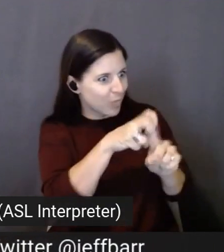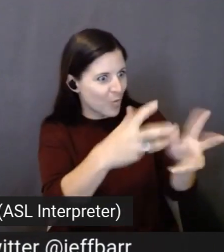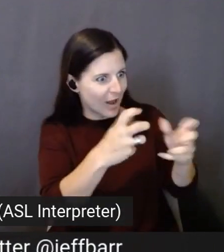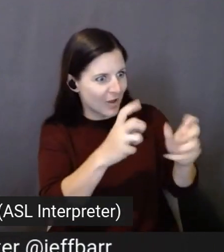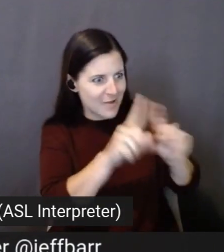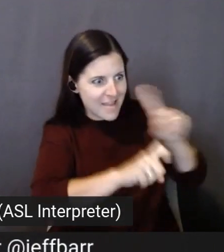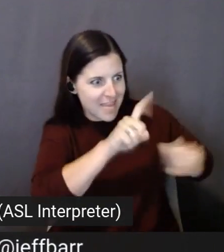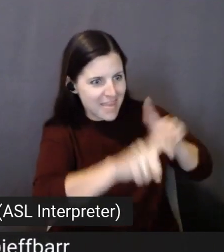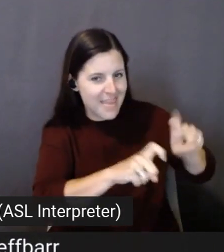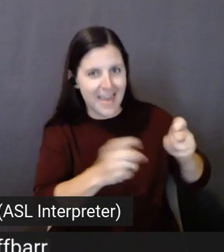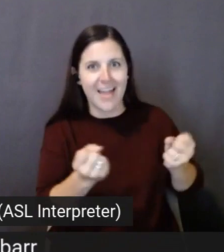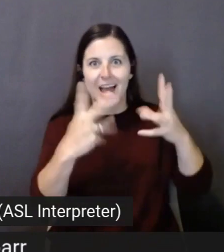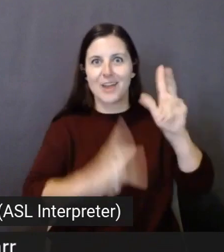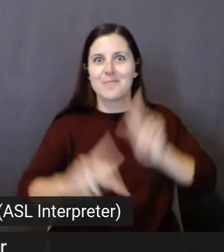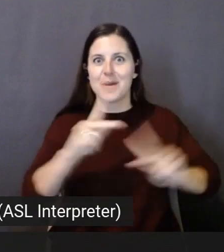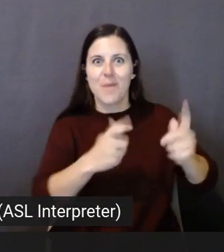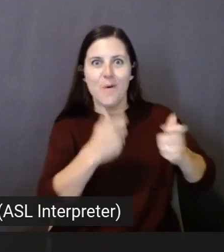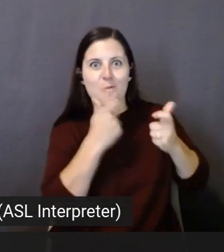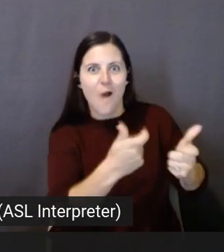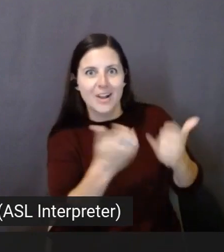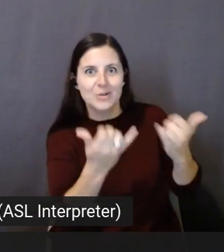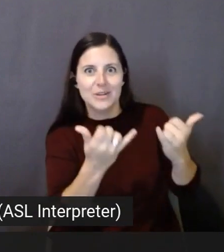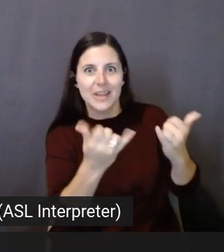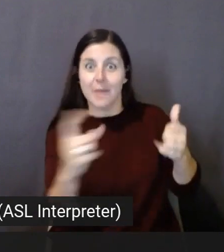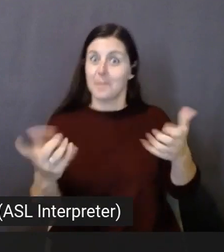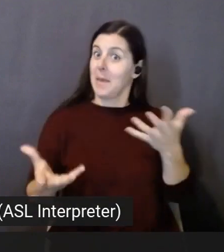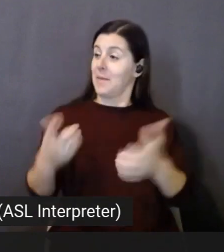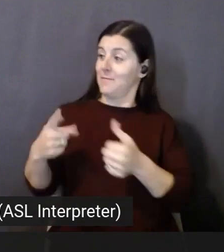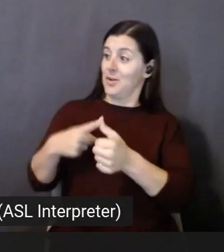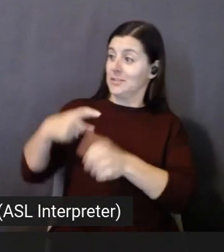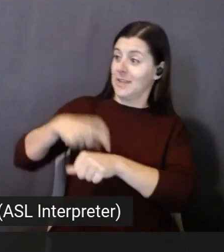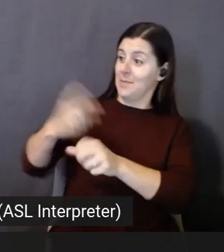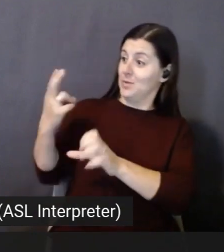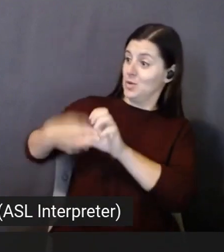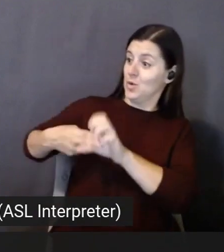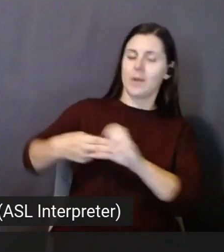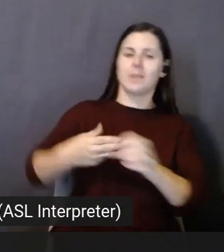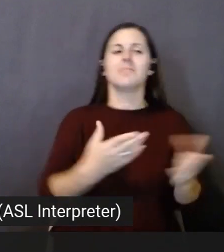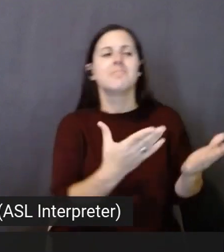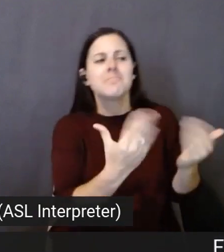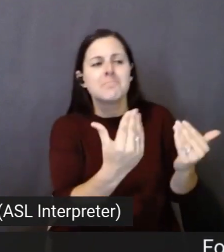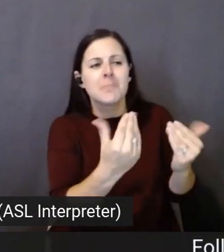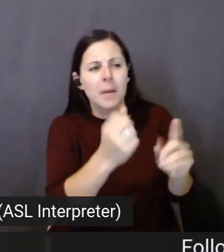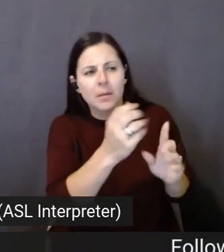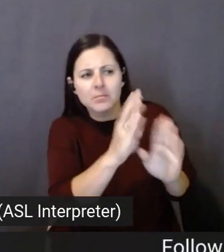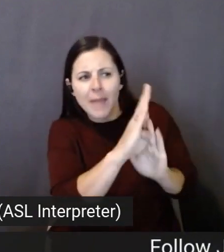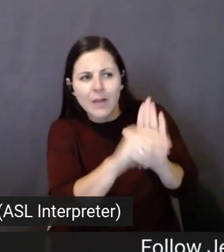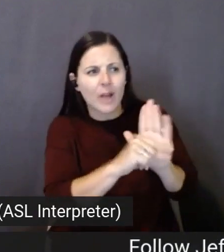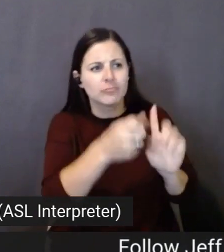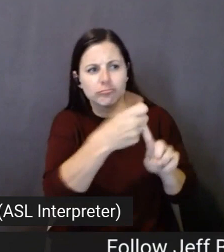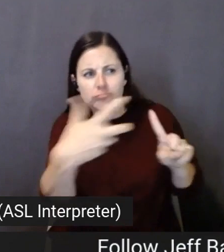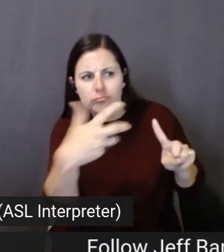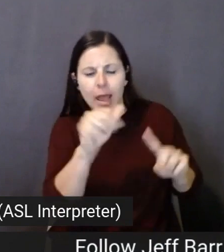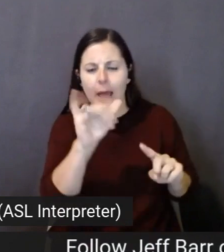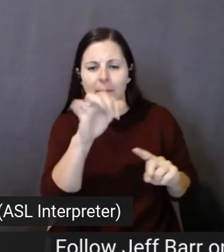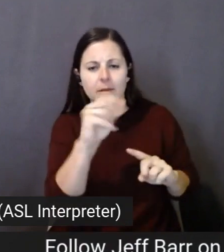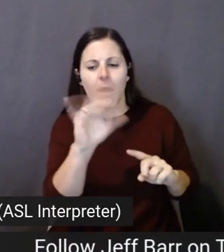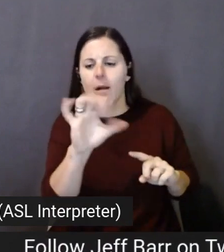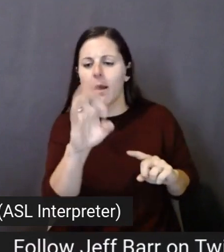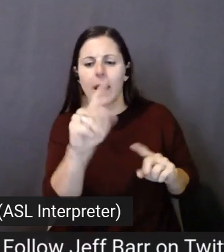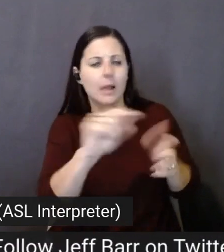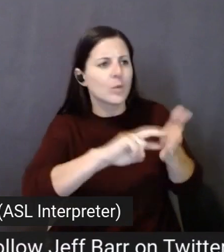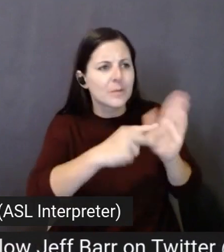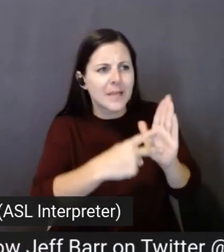folks in watching, tuning in, maybe for the first time. Can you give us a little bit of background? What is Amazon Connect, and what's so cool